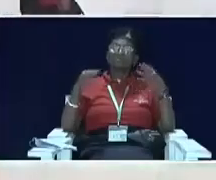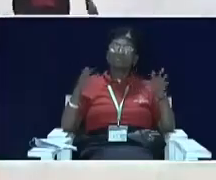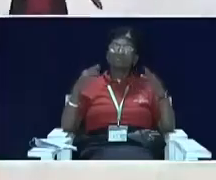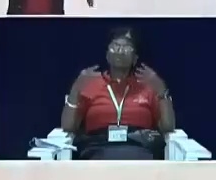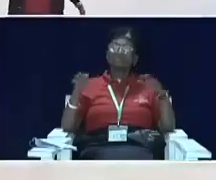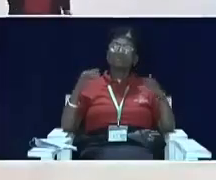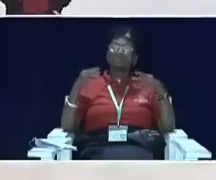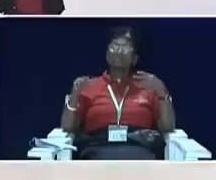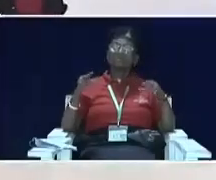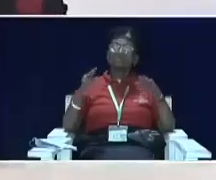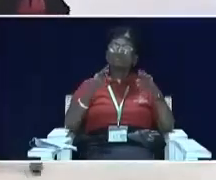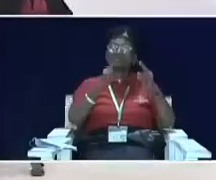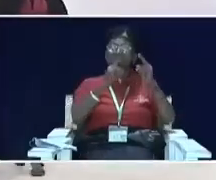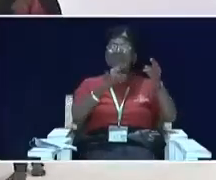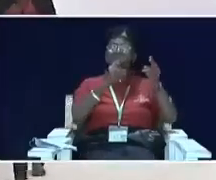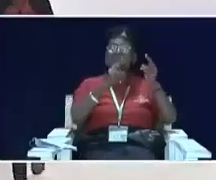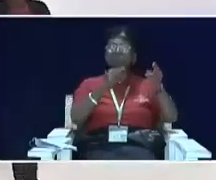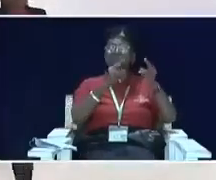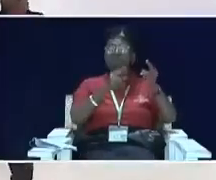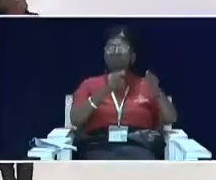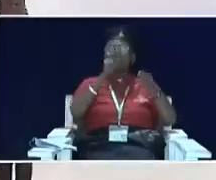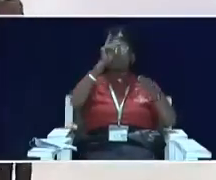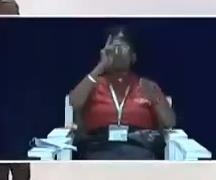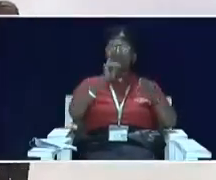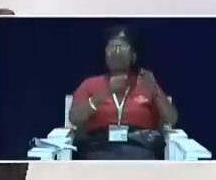Hurry up, hurry up, hurry up, hurry up.